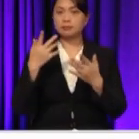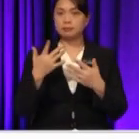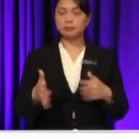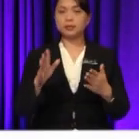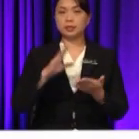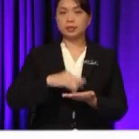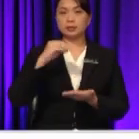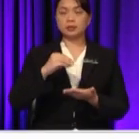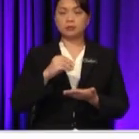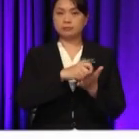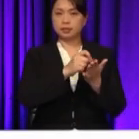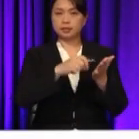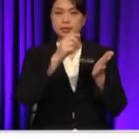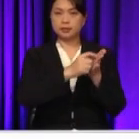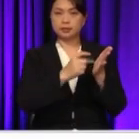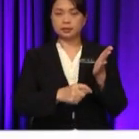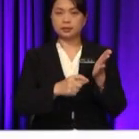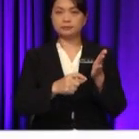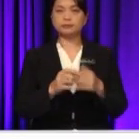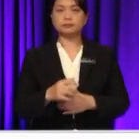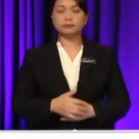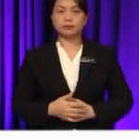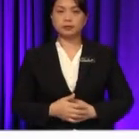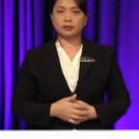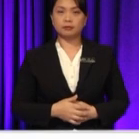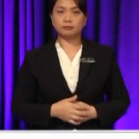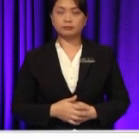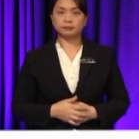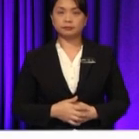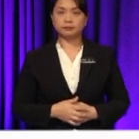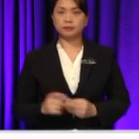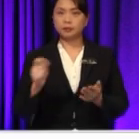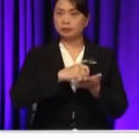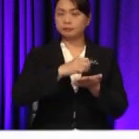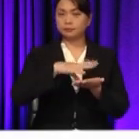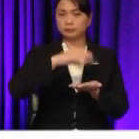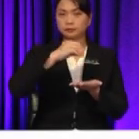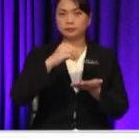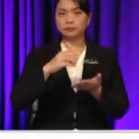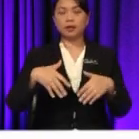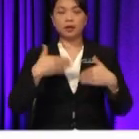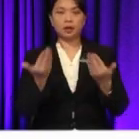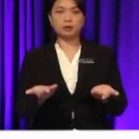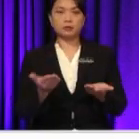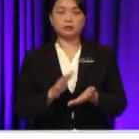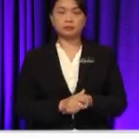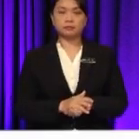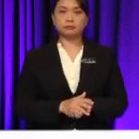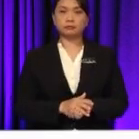They also learned about using mind map to brainstorm the ideas. And they also learned on how to explain and justify their ideas by